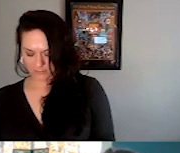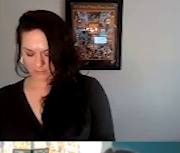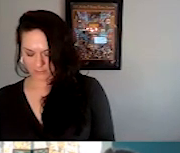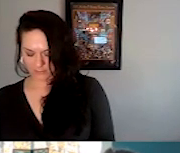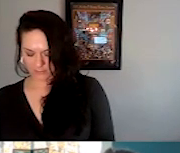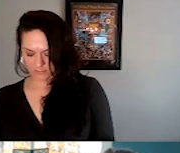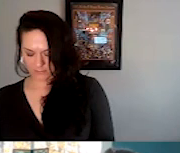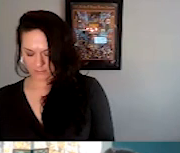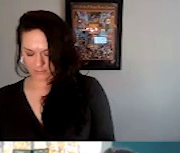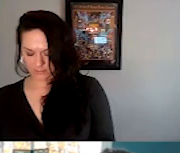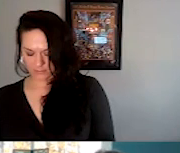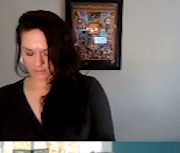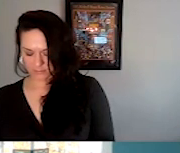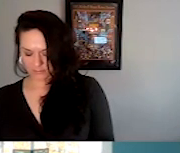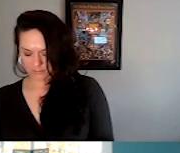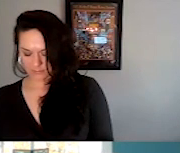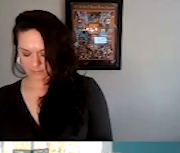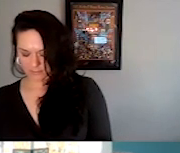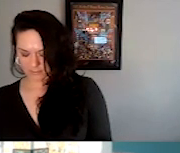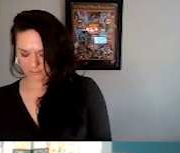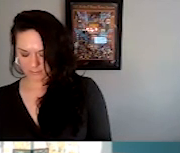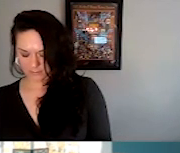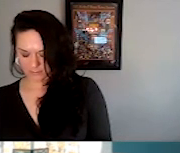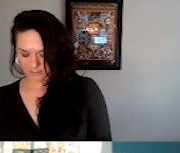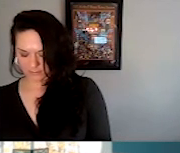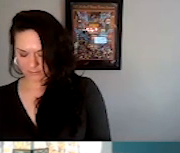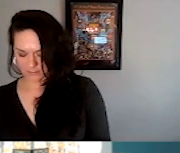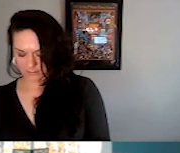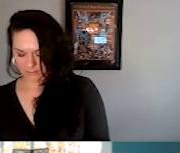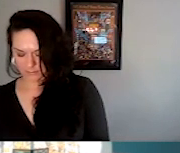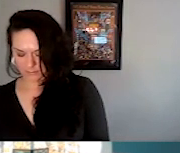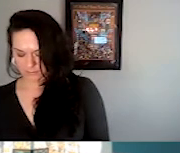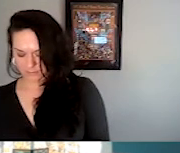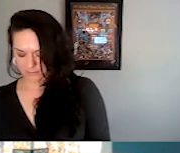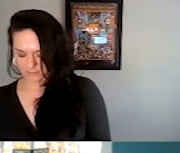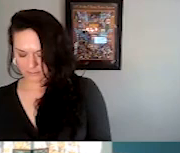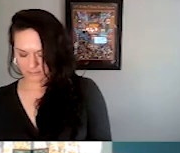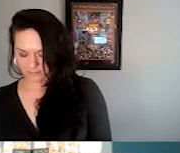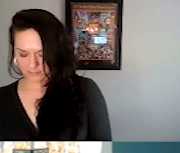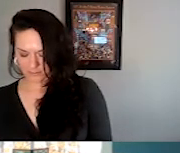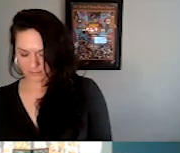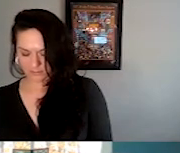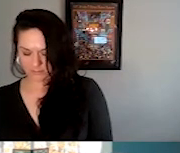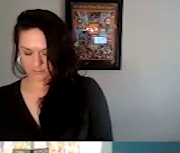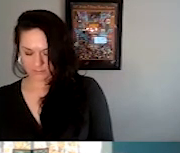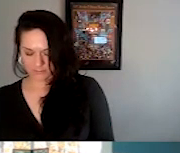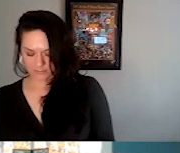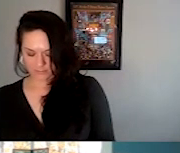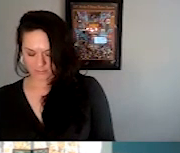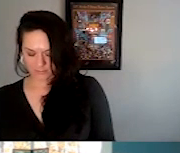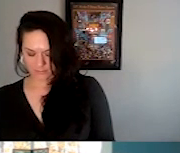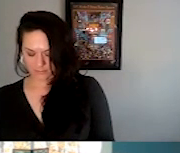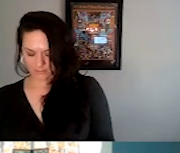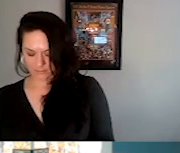they got their support. And a lot of this was going in with like-minded partners from the coalition